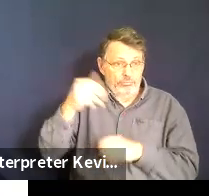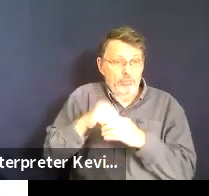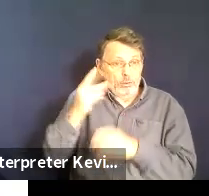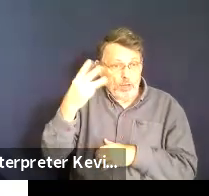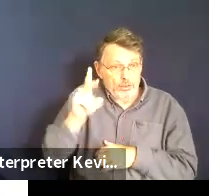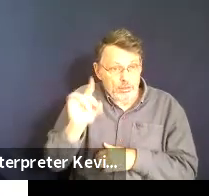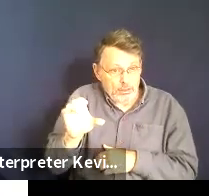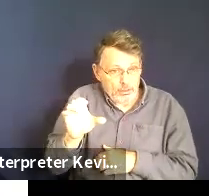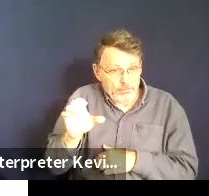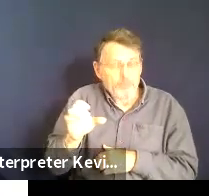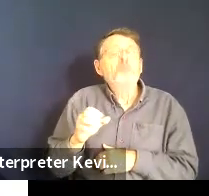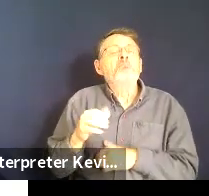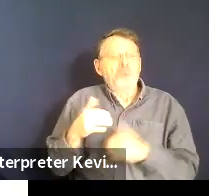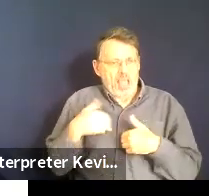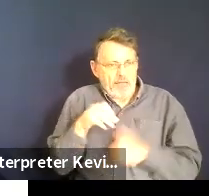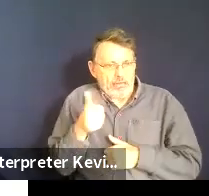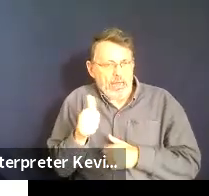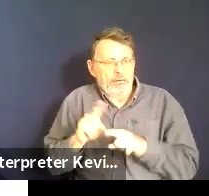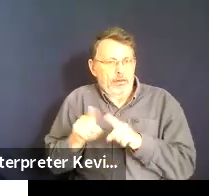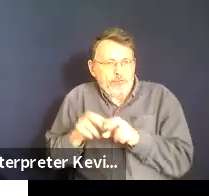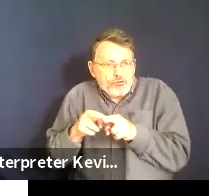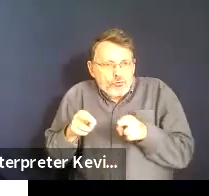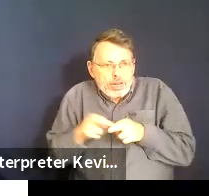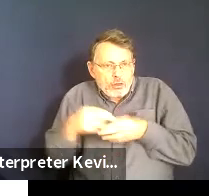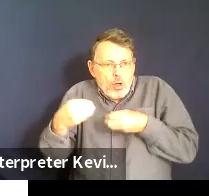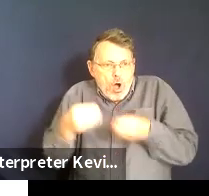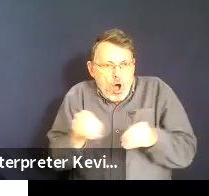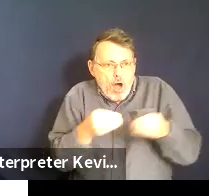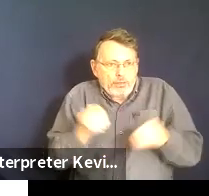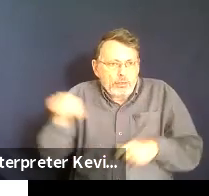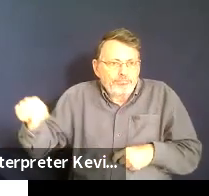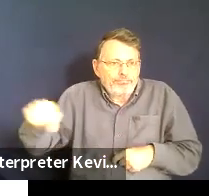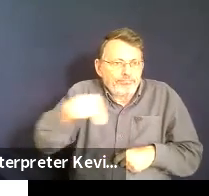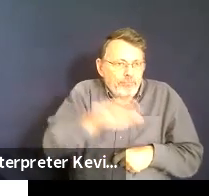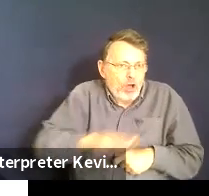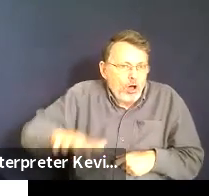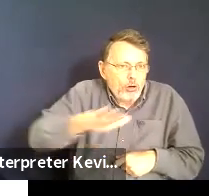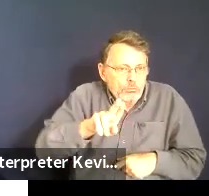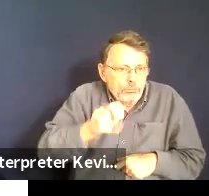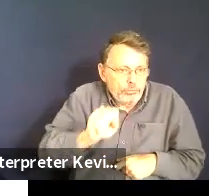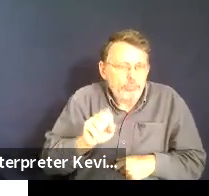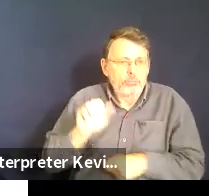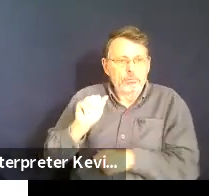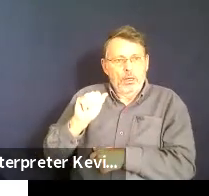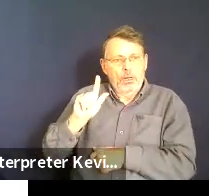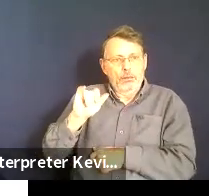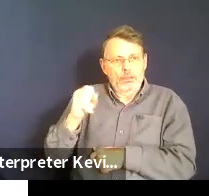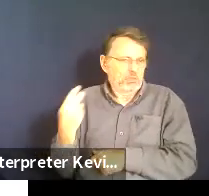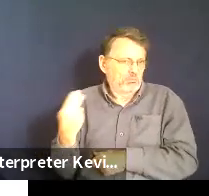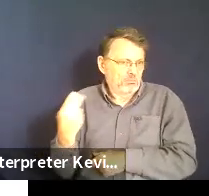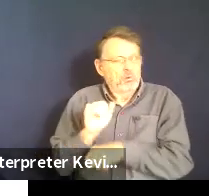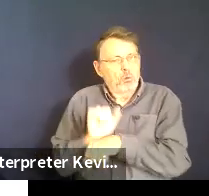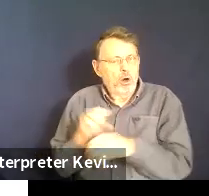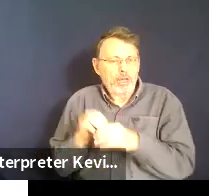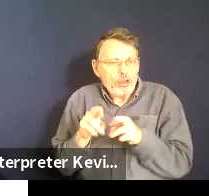D.C., and there are 10 regional offices across the country. Alicia and I, for example, work in